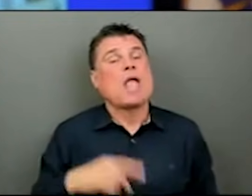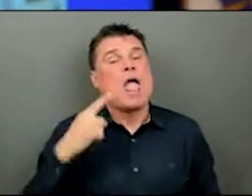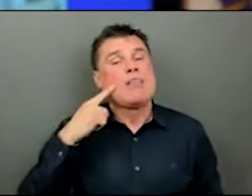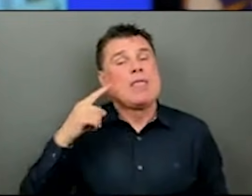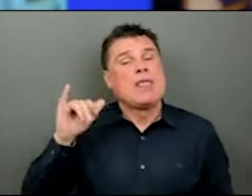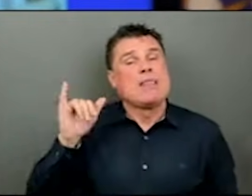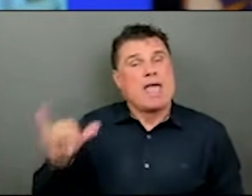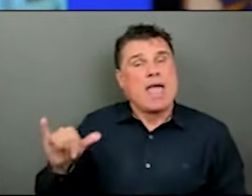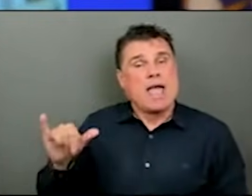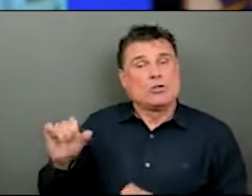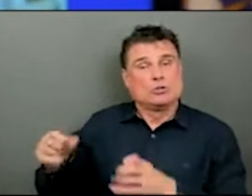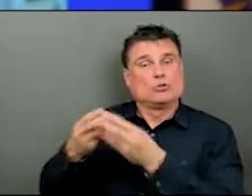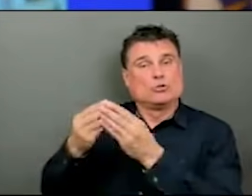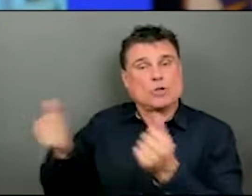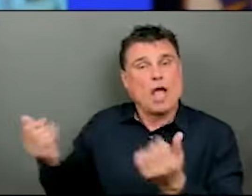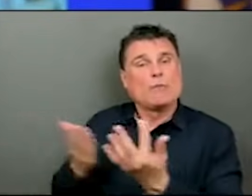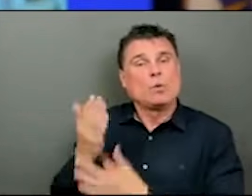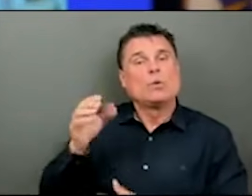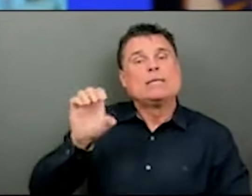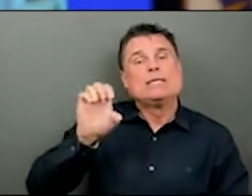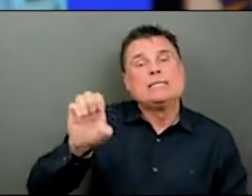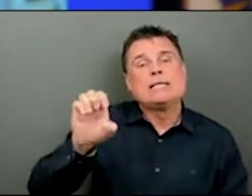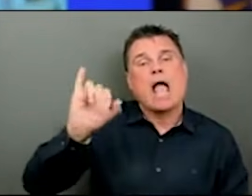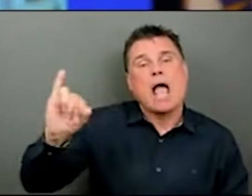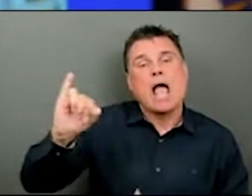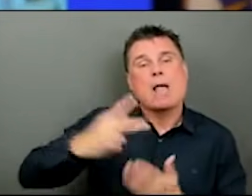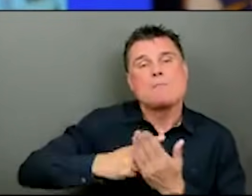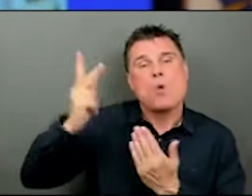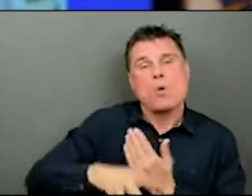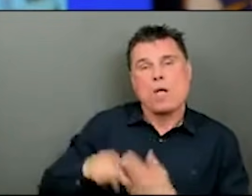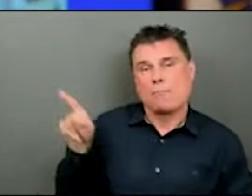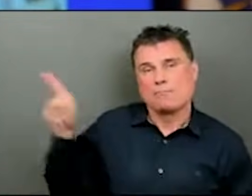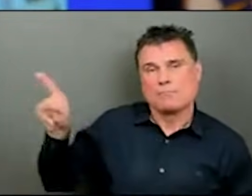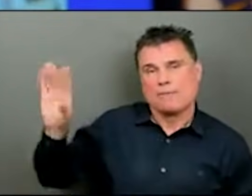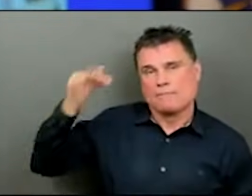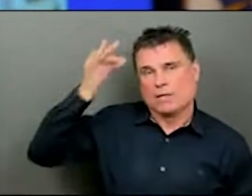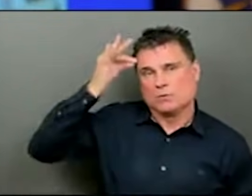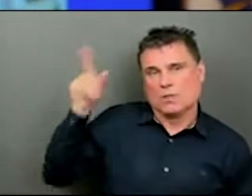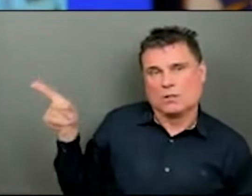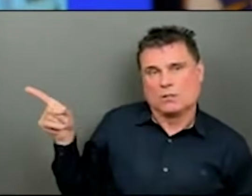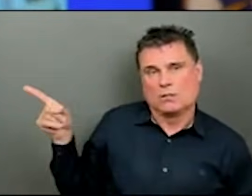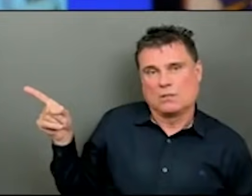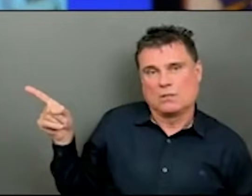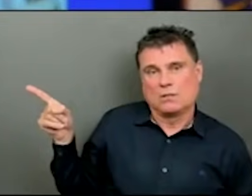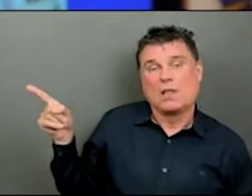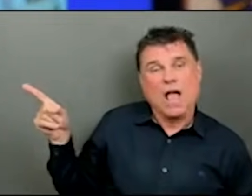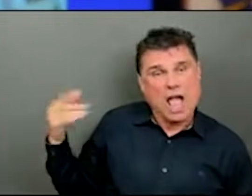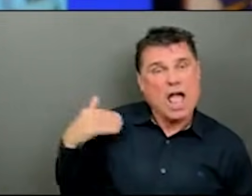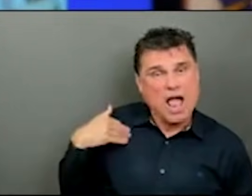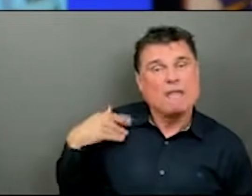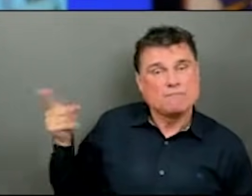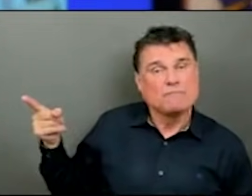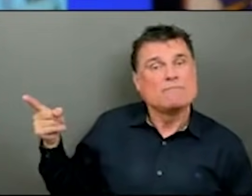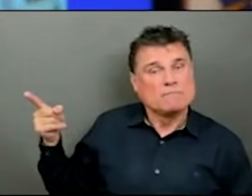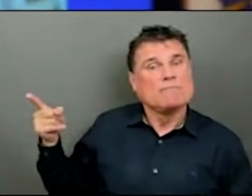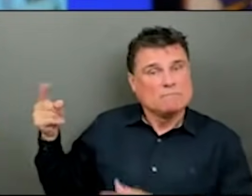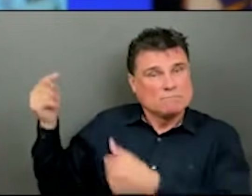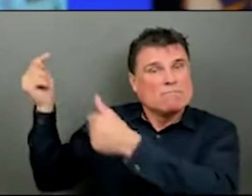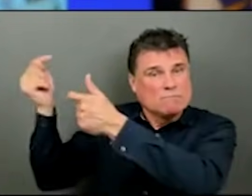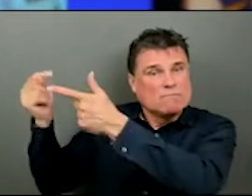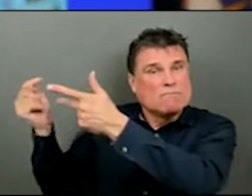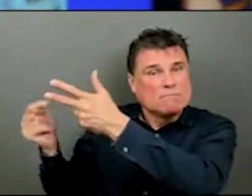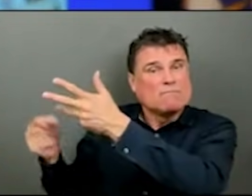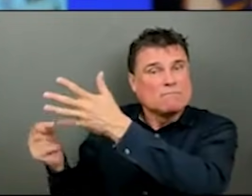unemployment insurance program, where the federal government has access to all of the names of people who pay taxes in Canada. We do not. We can use